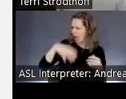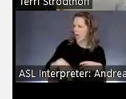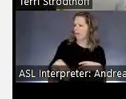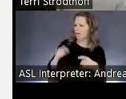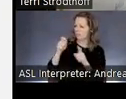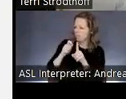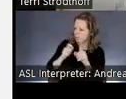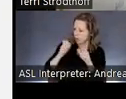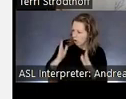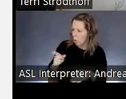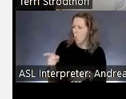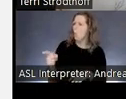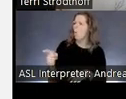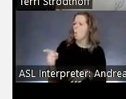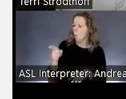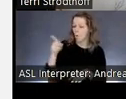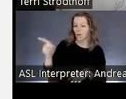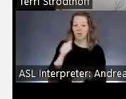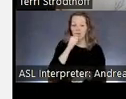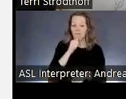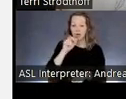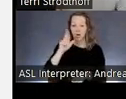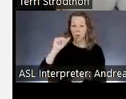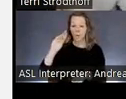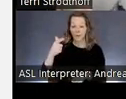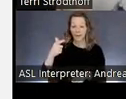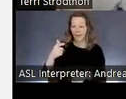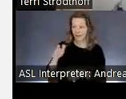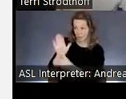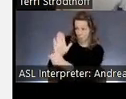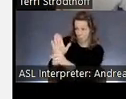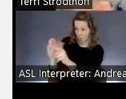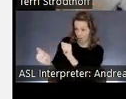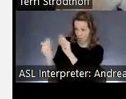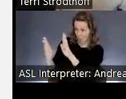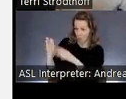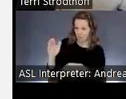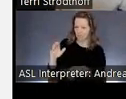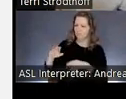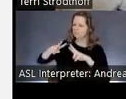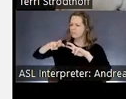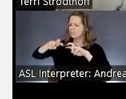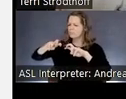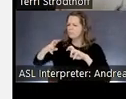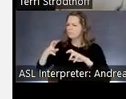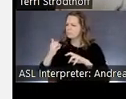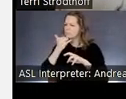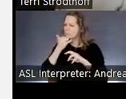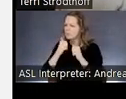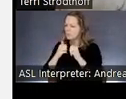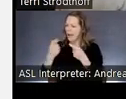as surviving, coping, protecting mechanisms. It gives us the insight to be asking what's underneath that. What's the